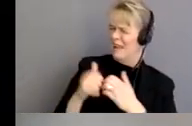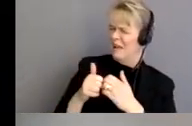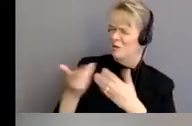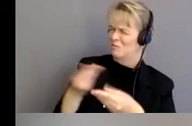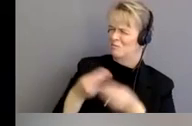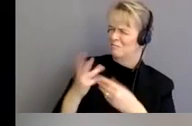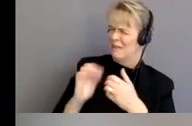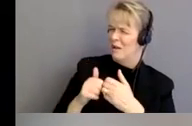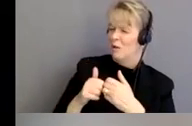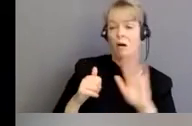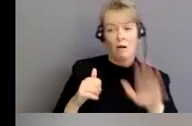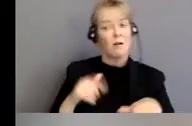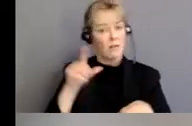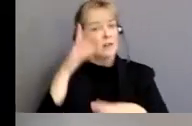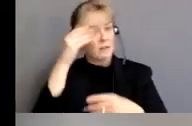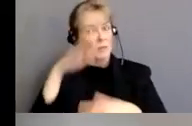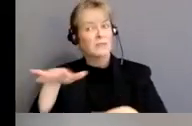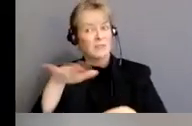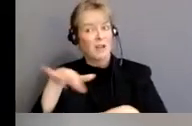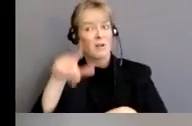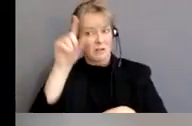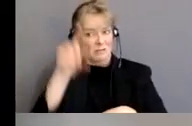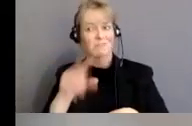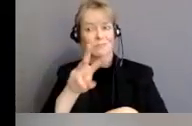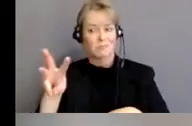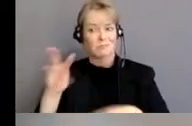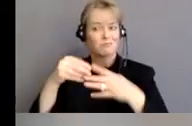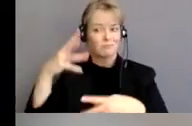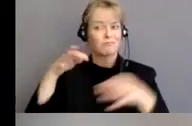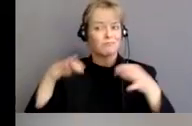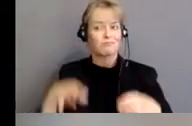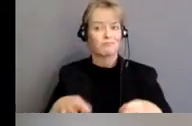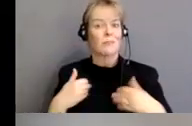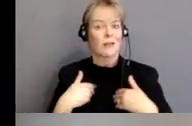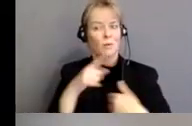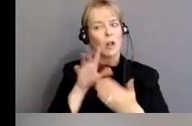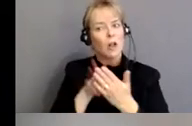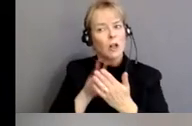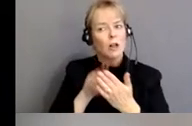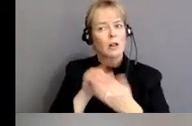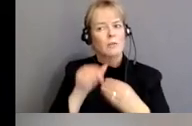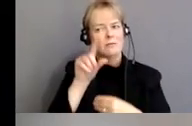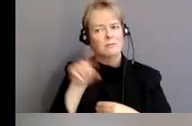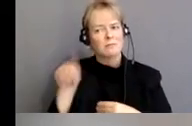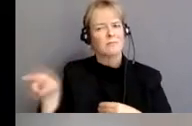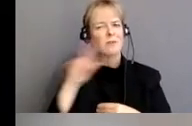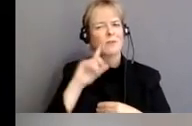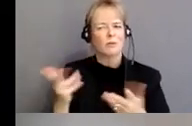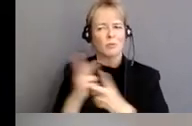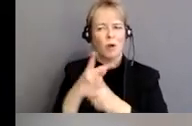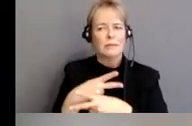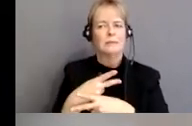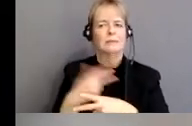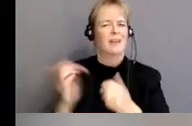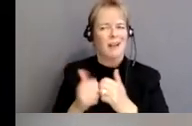those are things that are out there. You can certainly go on the website and also learn about those types of products and how they work and the